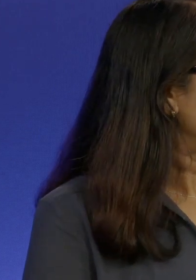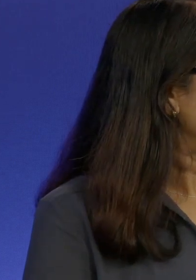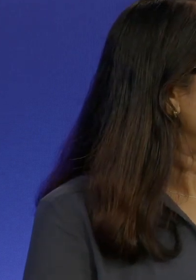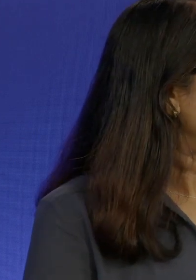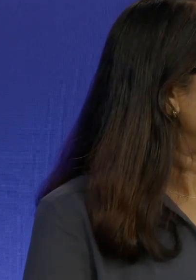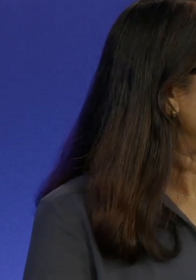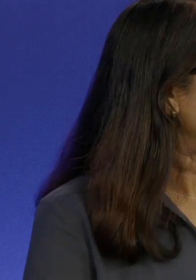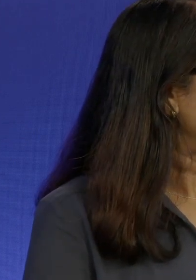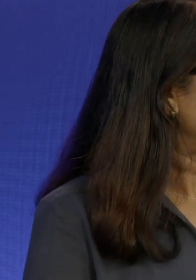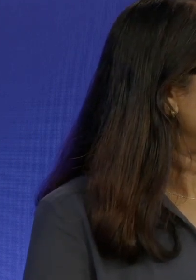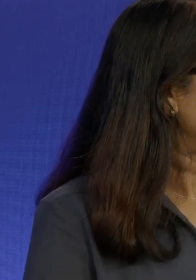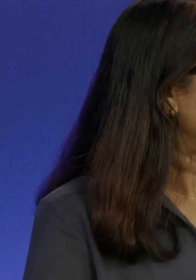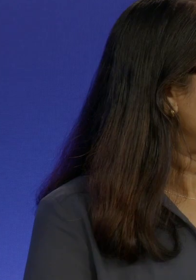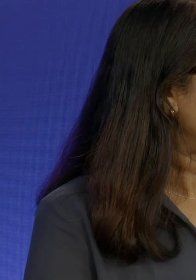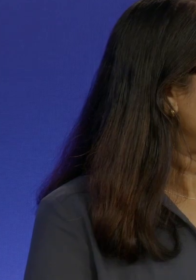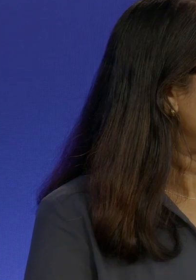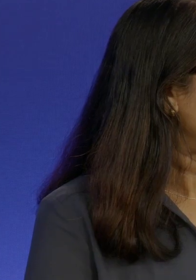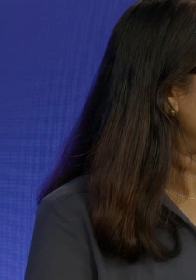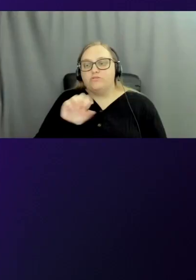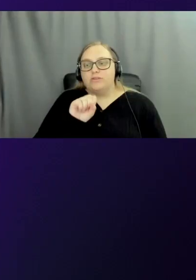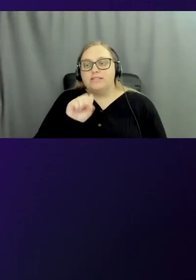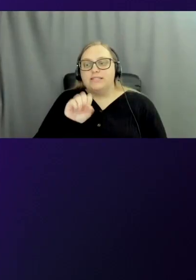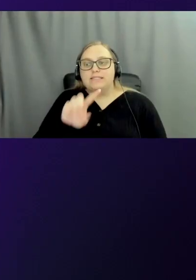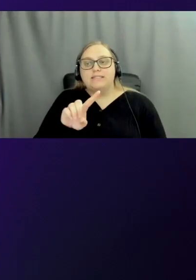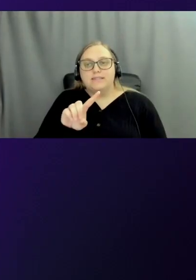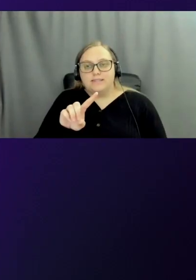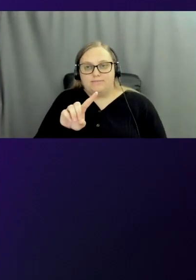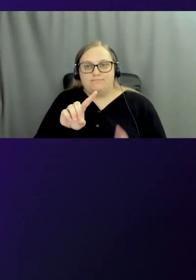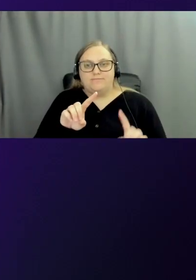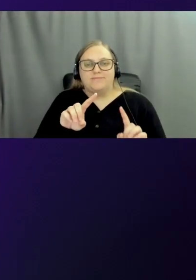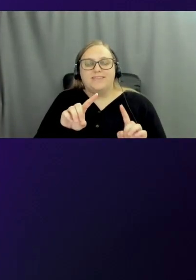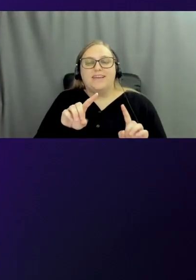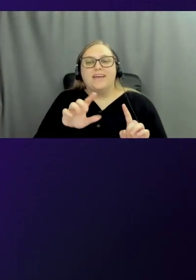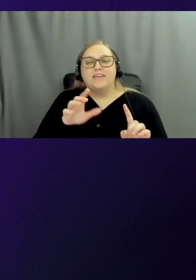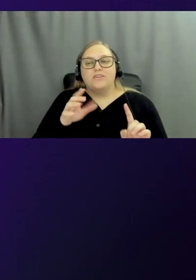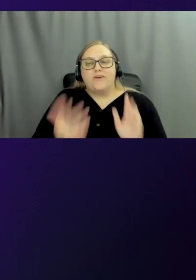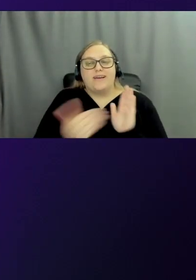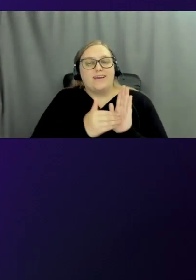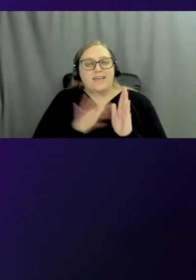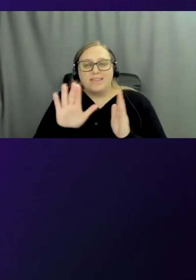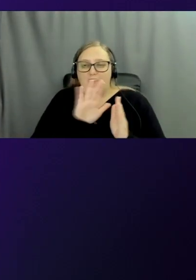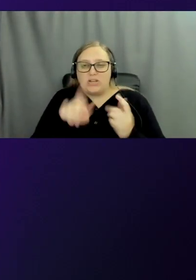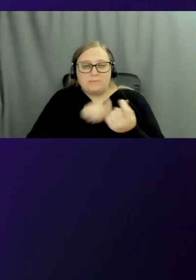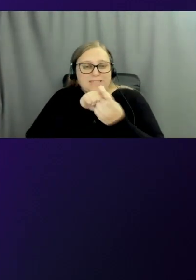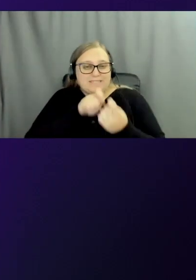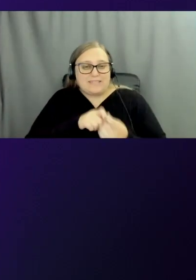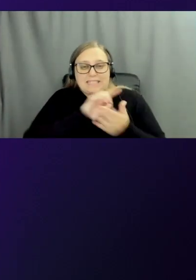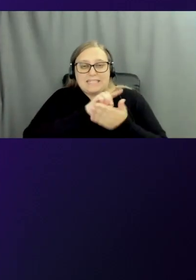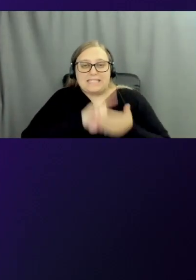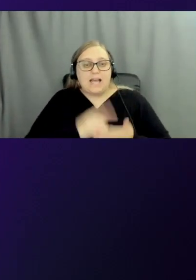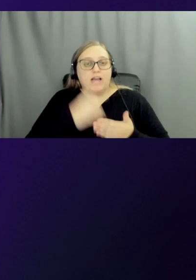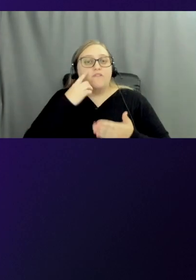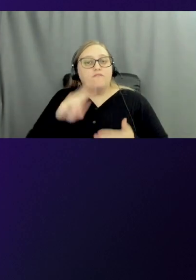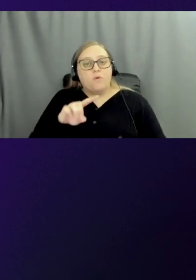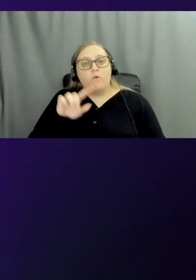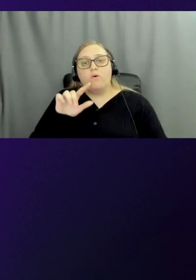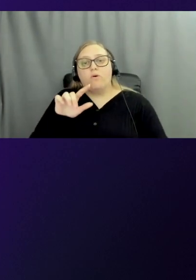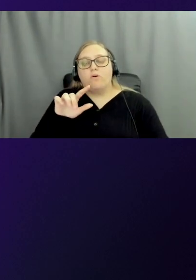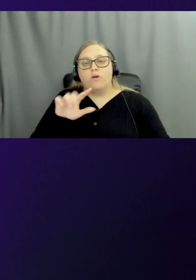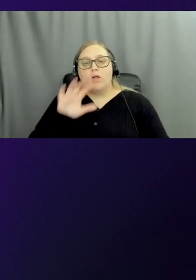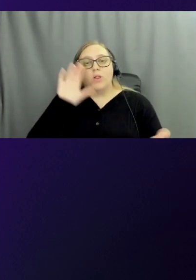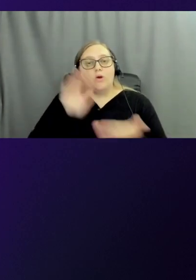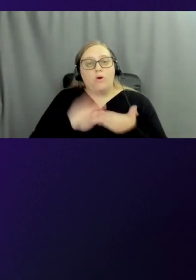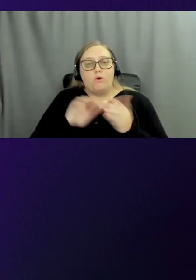SSD, these are AWS custom designed SSDs, which are again very specifically designed for low latency and high